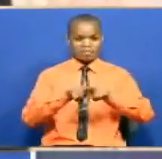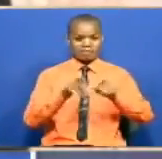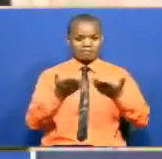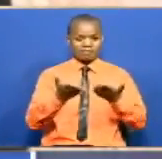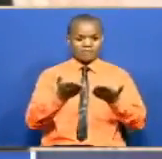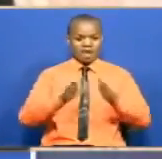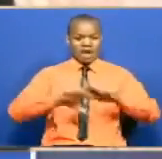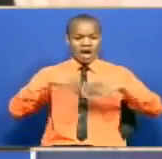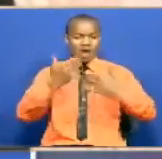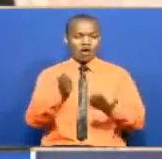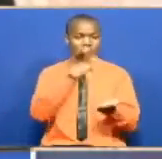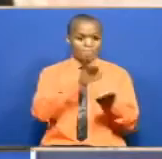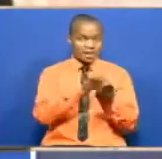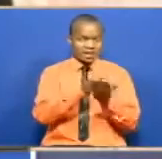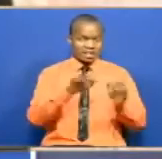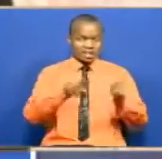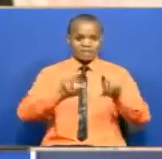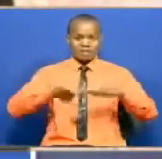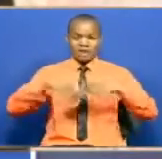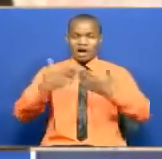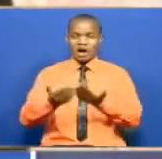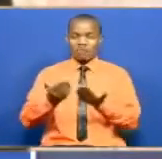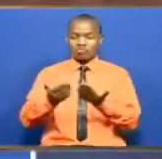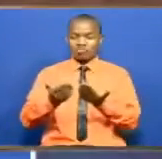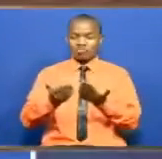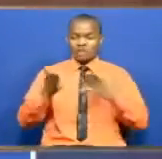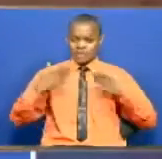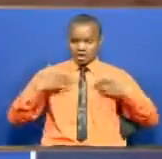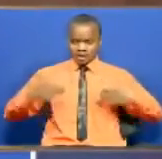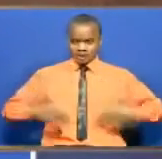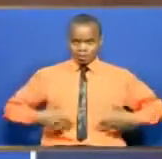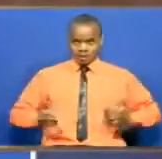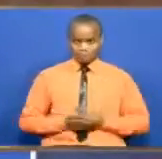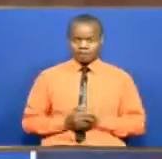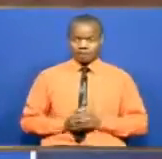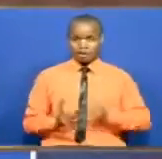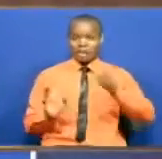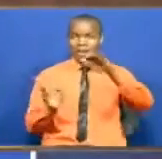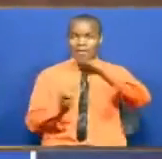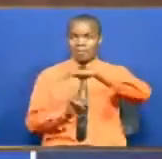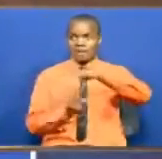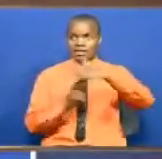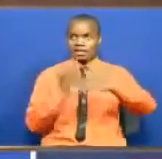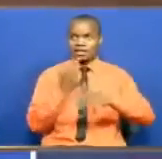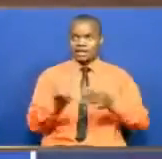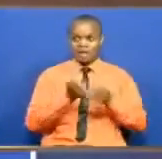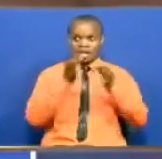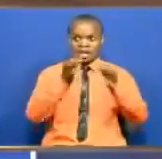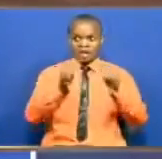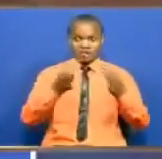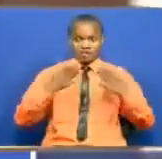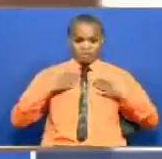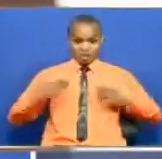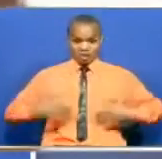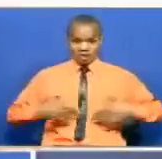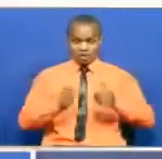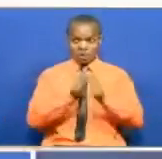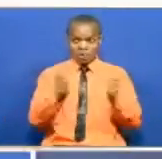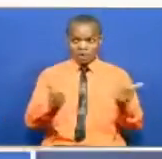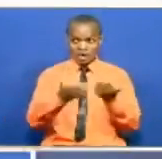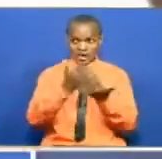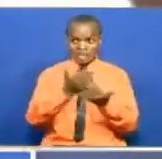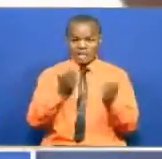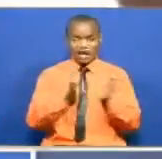packaging and how you handle the body thereafter. The ministry is saying that if the body is well treated and no one comes into contact with the